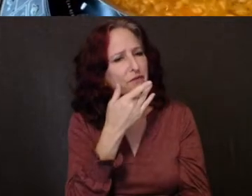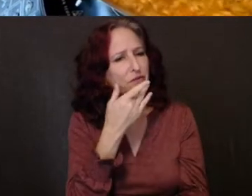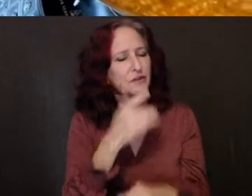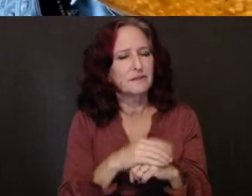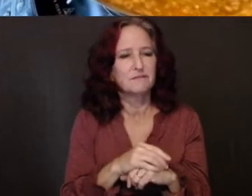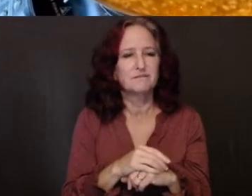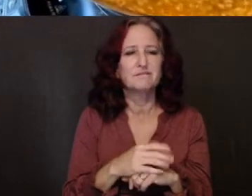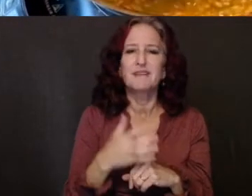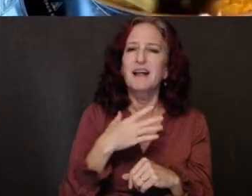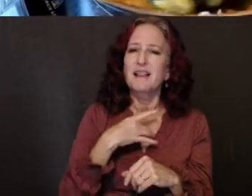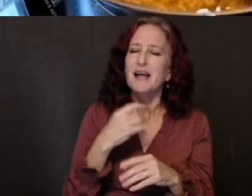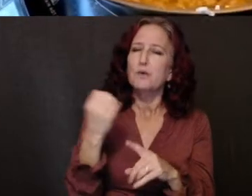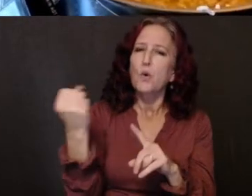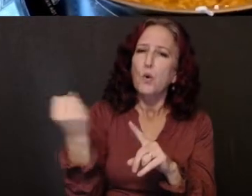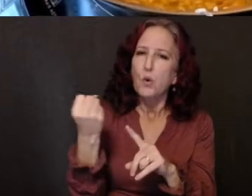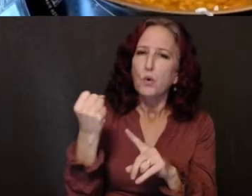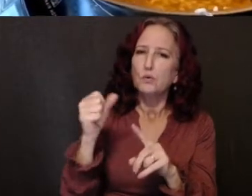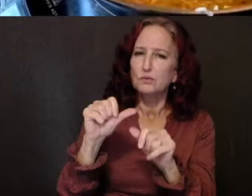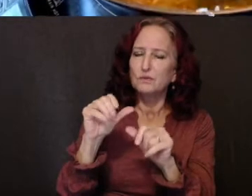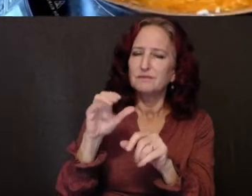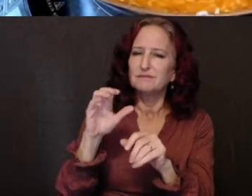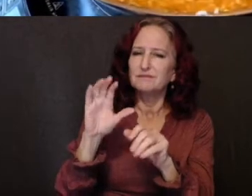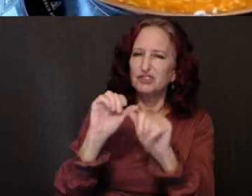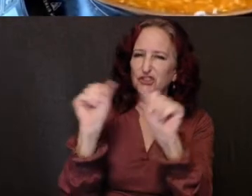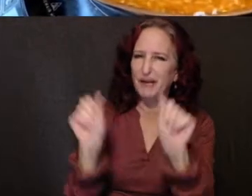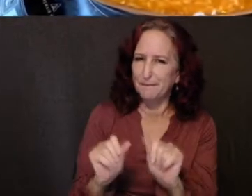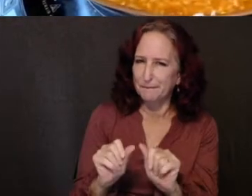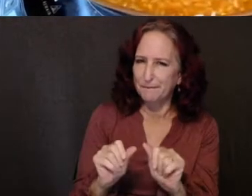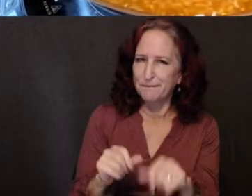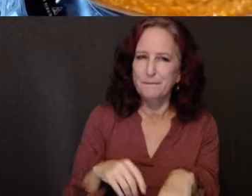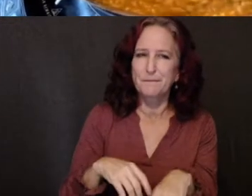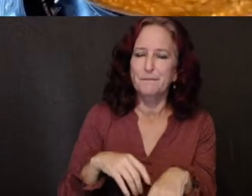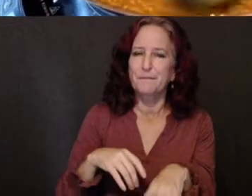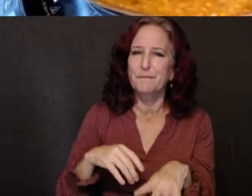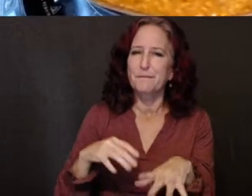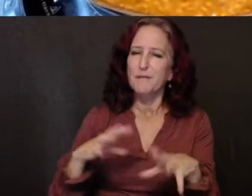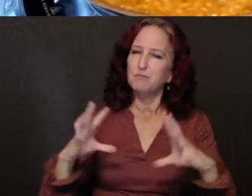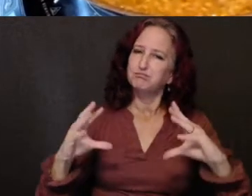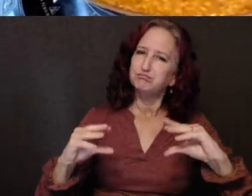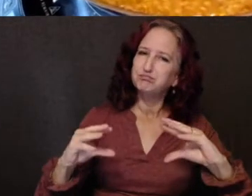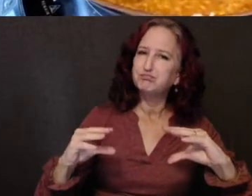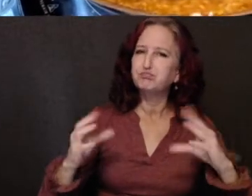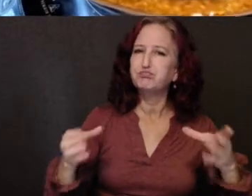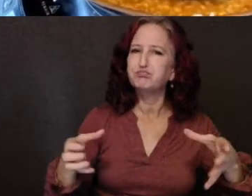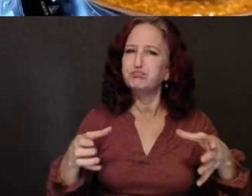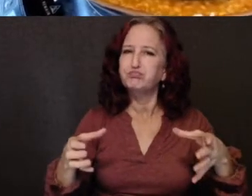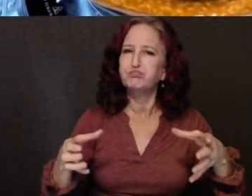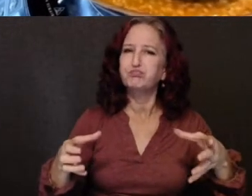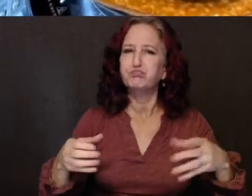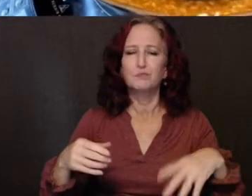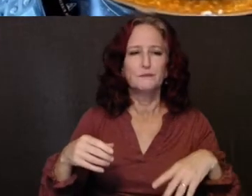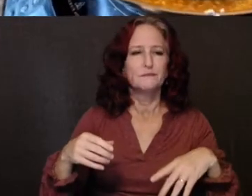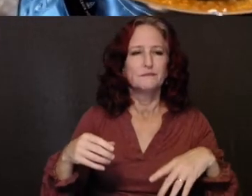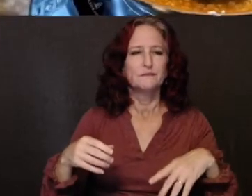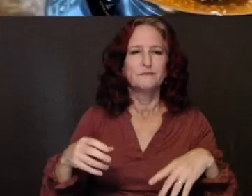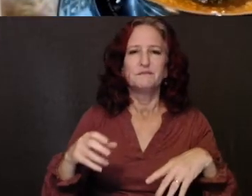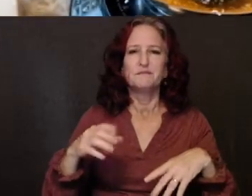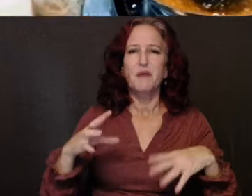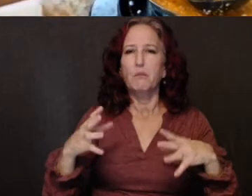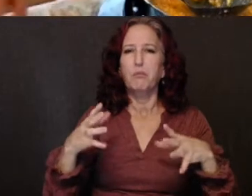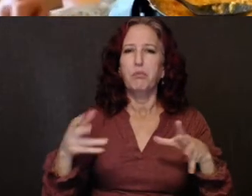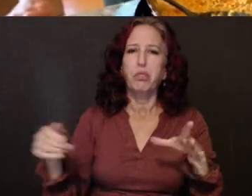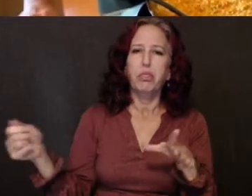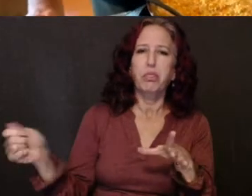texture. Do you want it really thick? Do you want it a little loose? What do you prefer? I like it to hold some form,